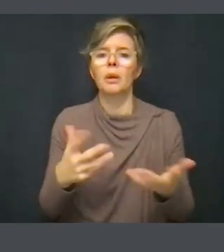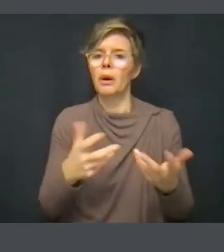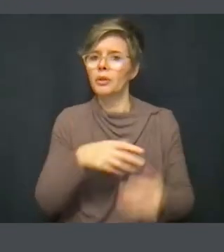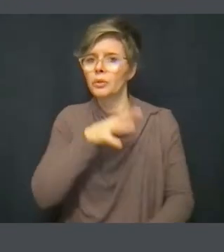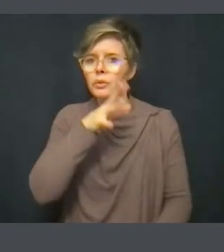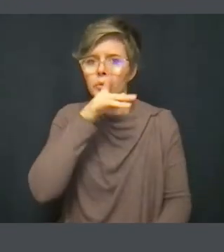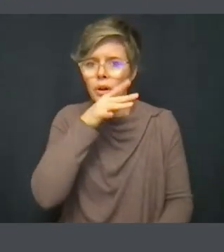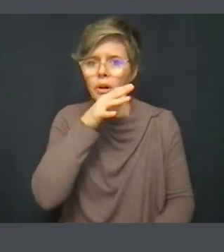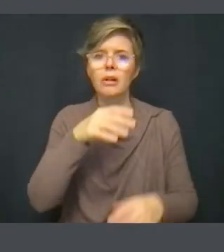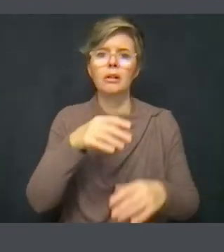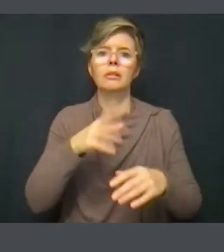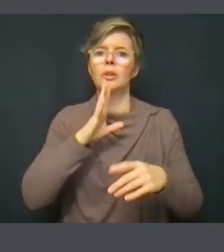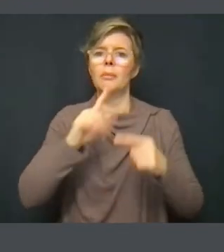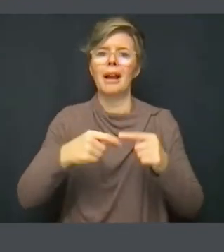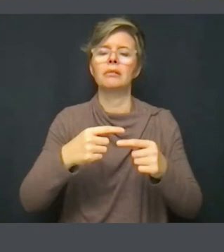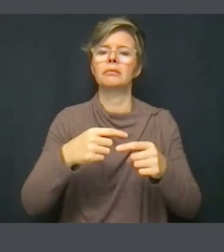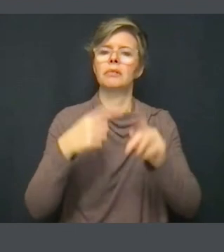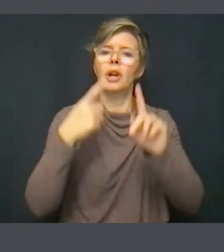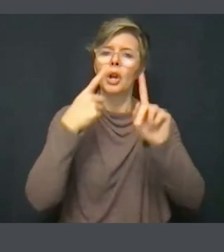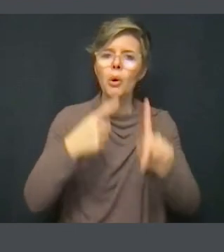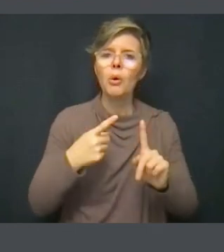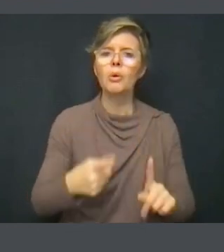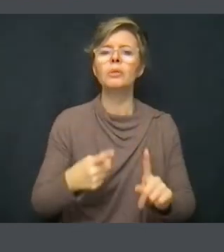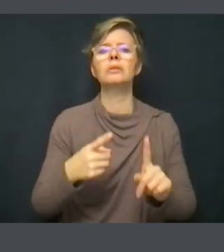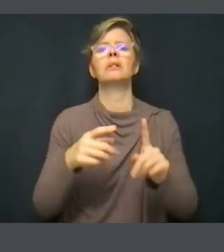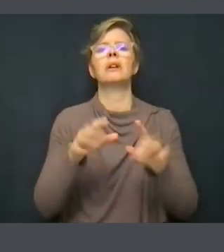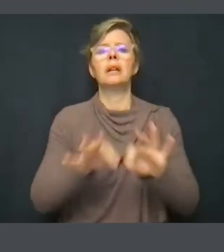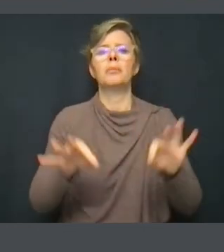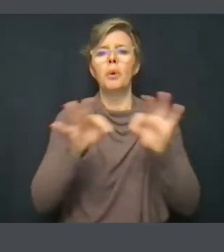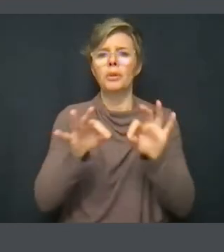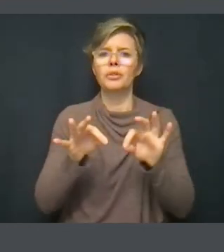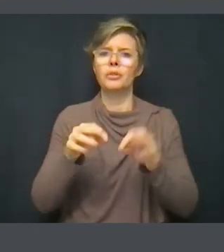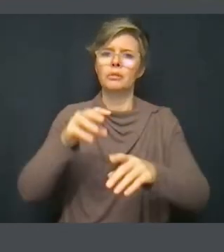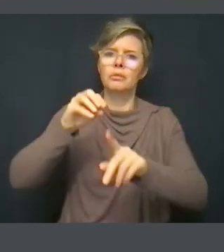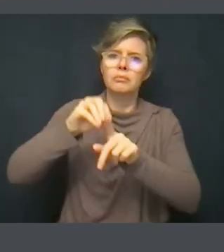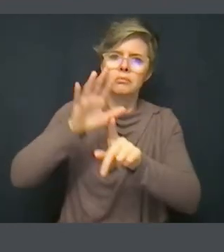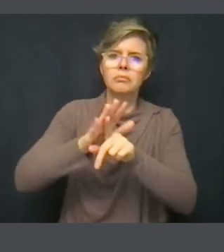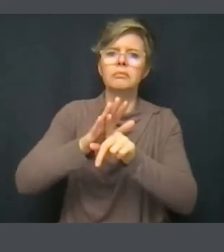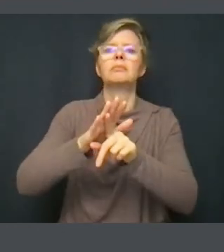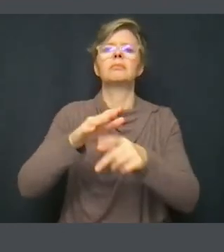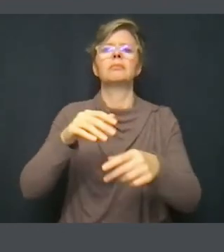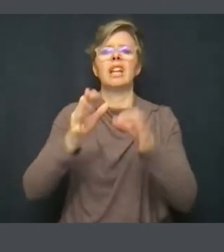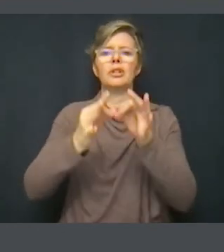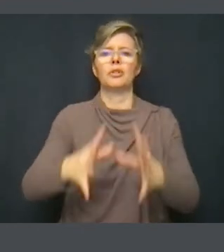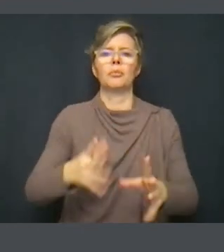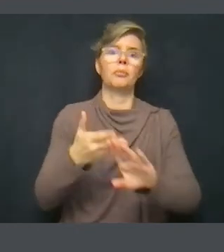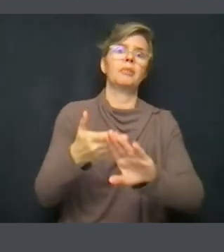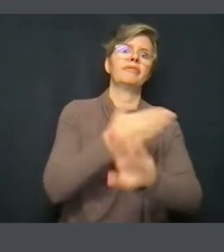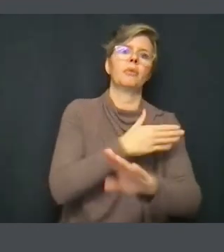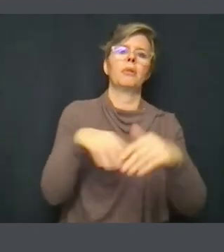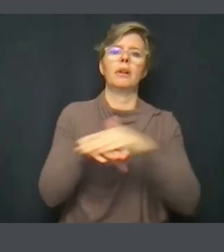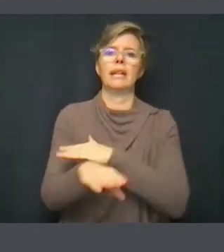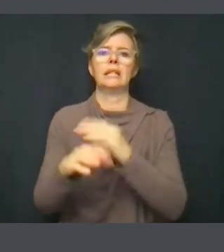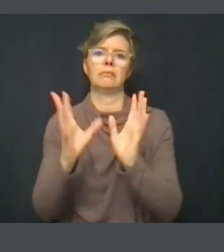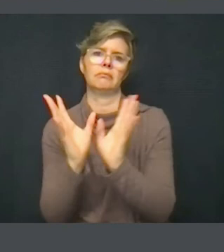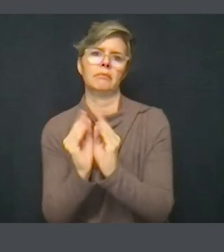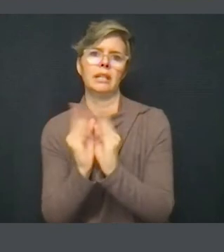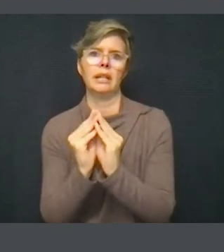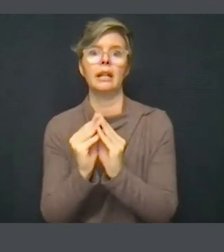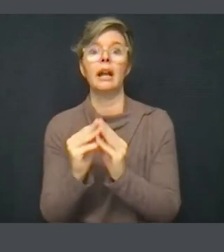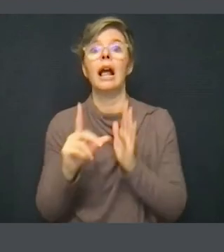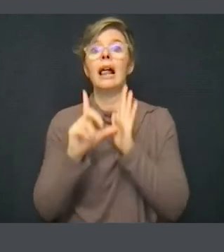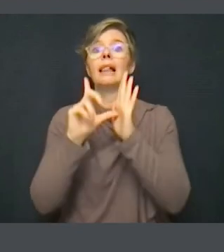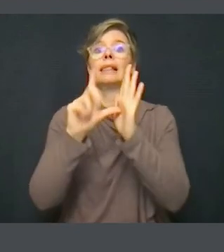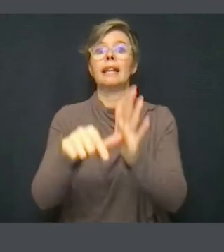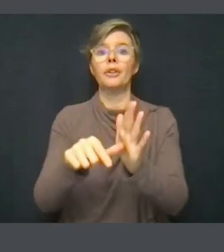I'm targeting, right? So that not everything's totally new for the interpreter. Then during the interaction, you want it to be, as seamless